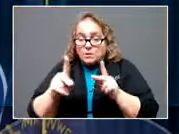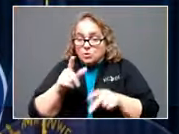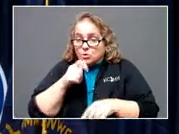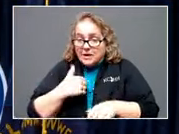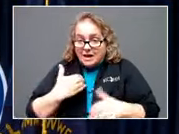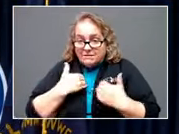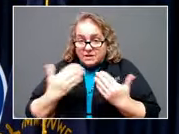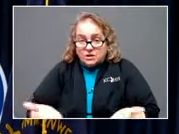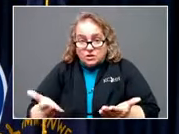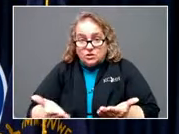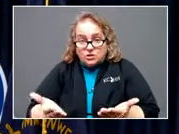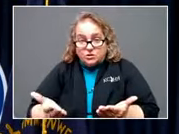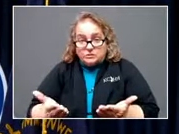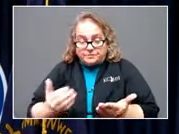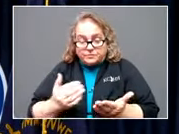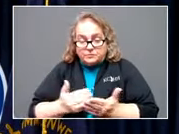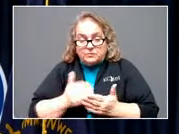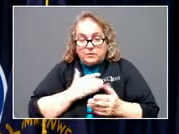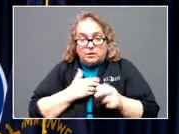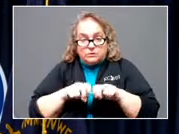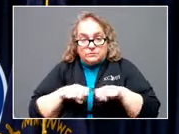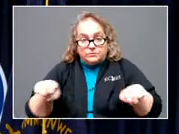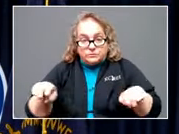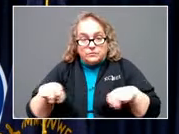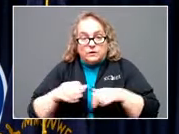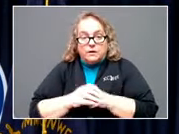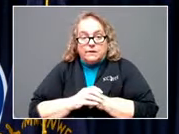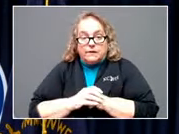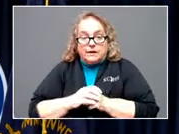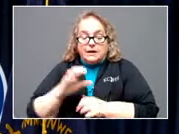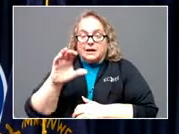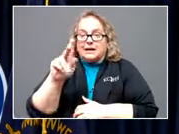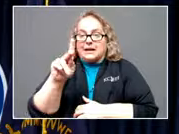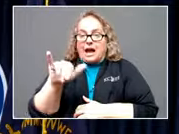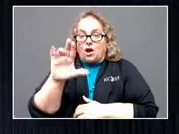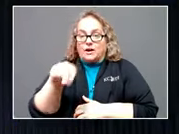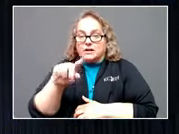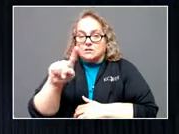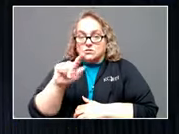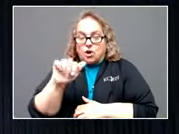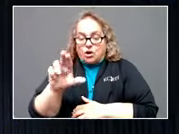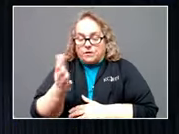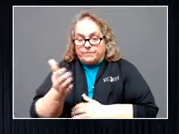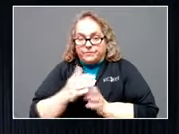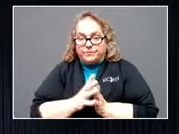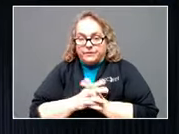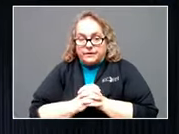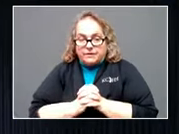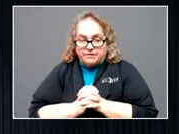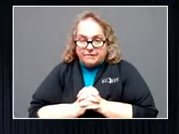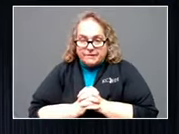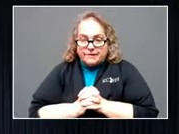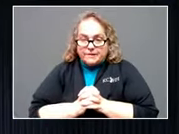here in studio, Karen Czar. Thank you, Governor. Several school districts in the country have already announced